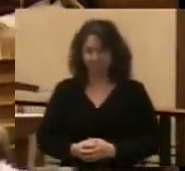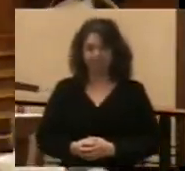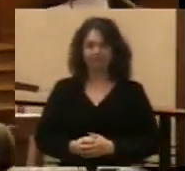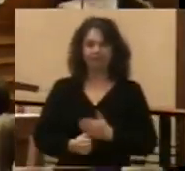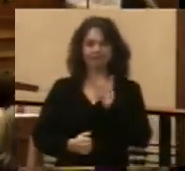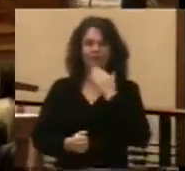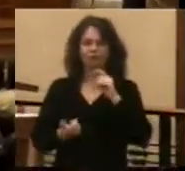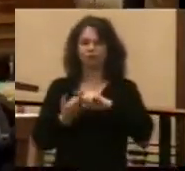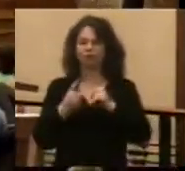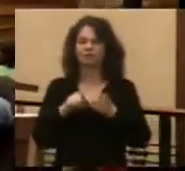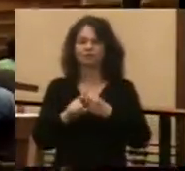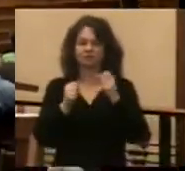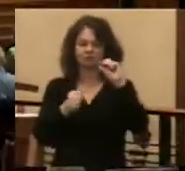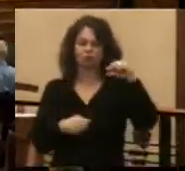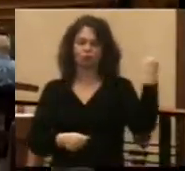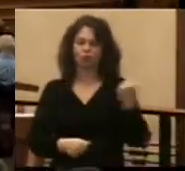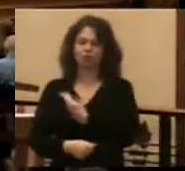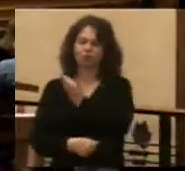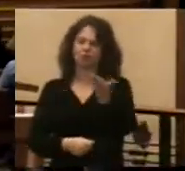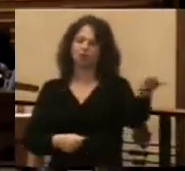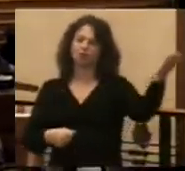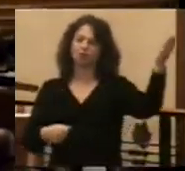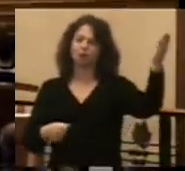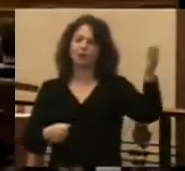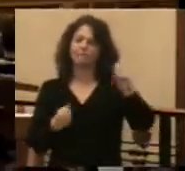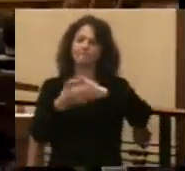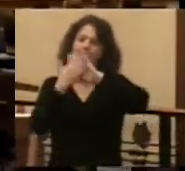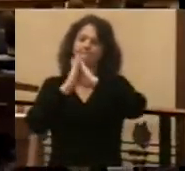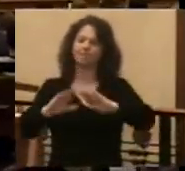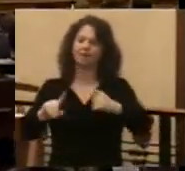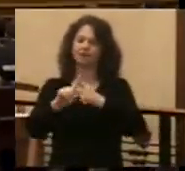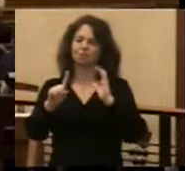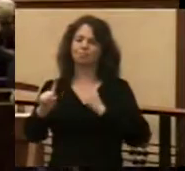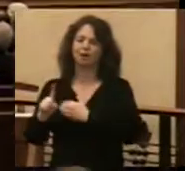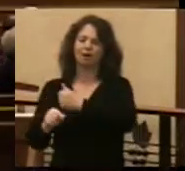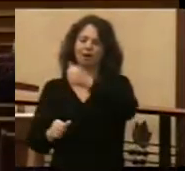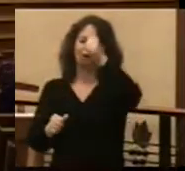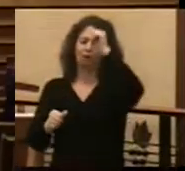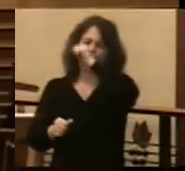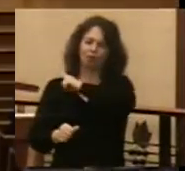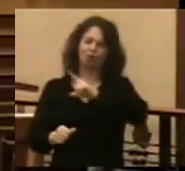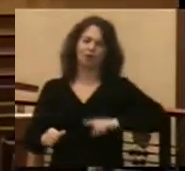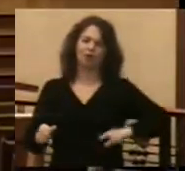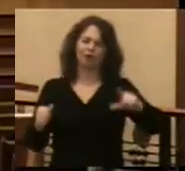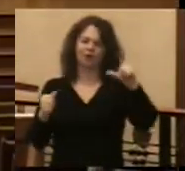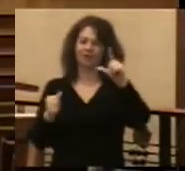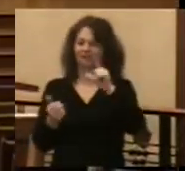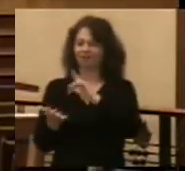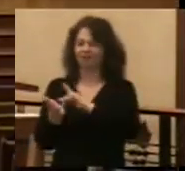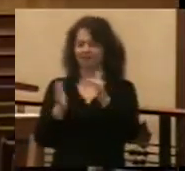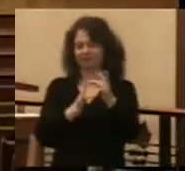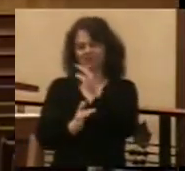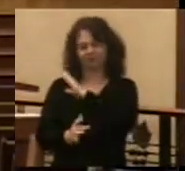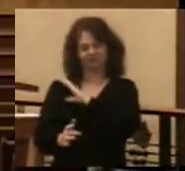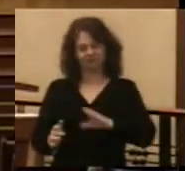Well, dear friends in Christ, grace to you and peace from God our Father and from our Lord and Savior, Jesus Christ. Amen.